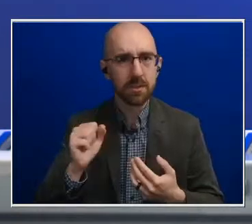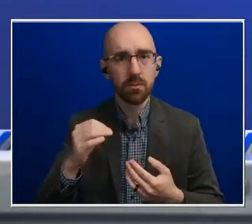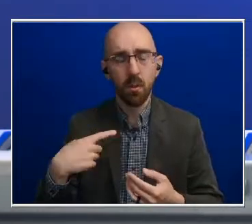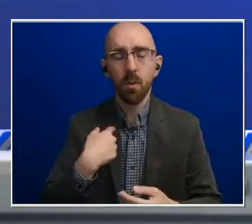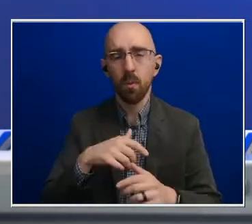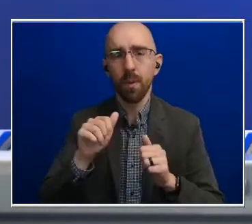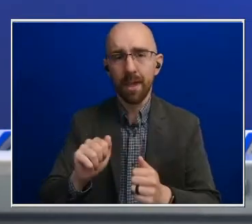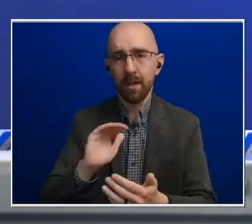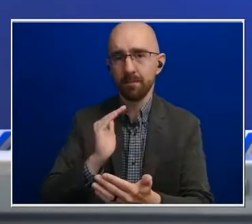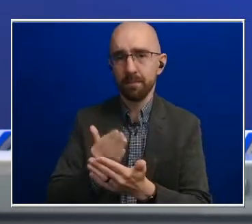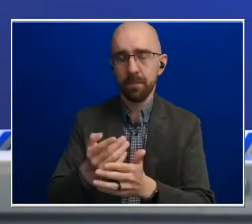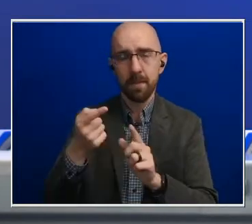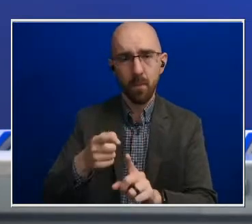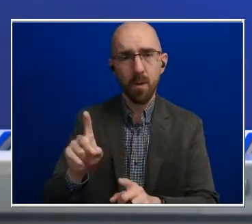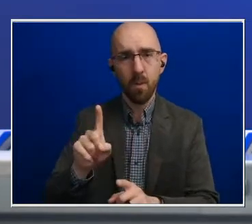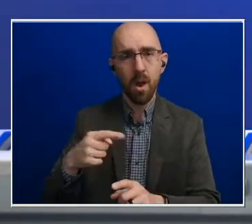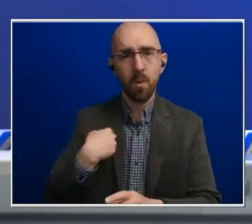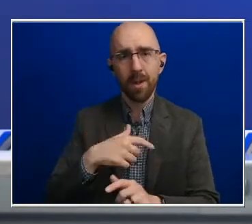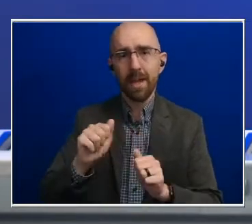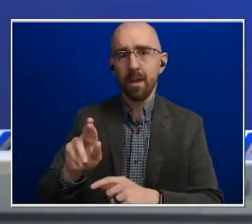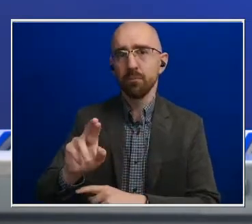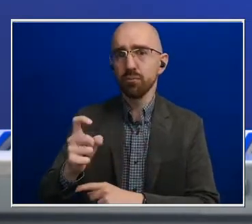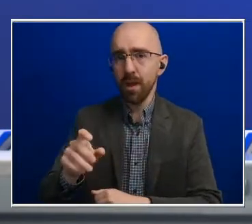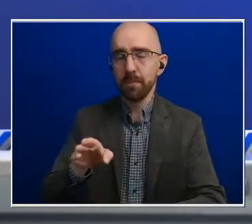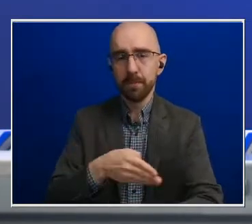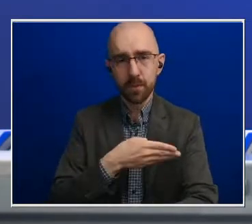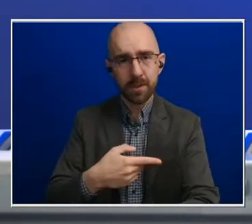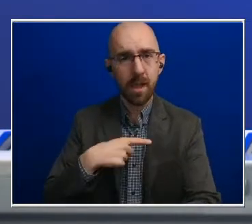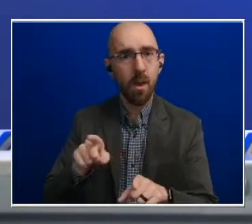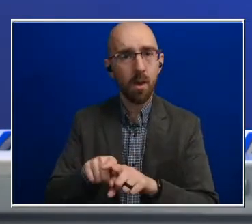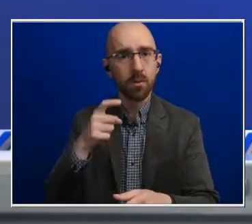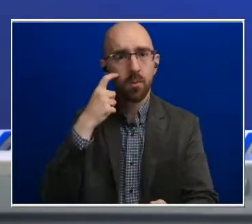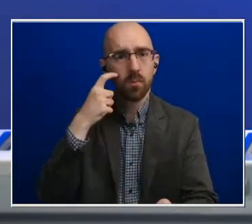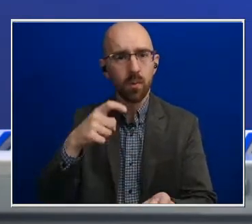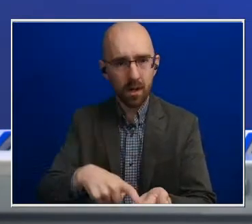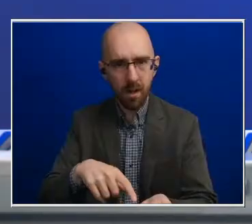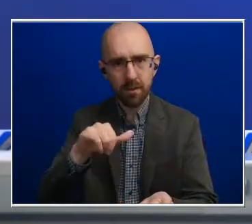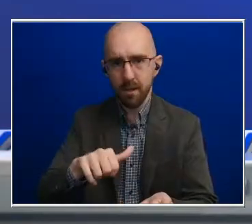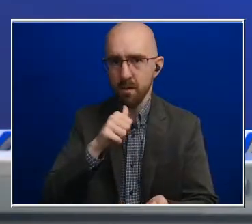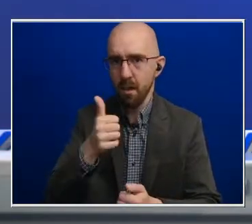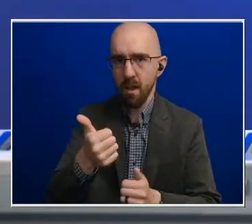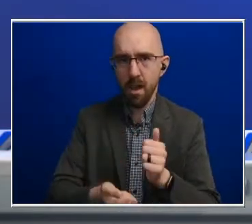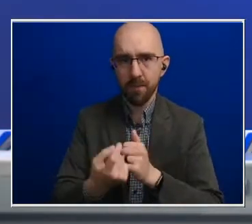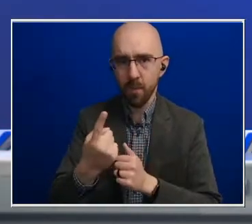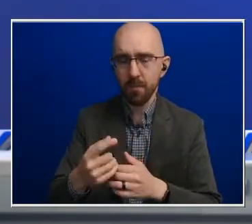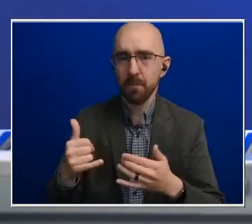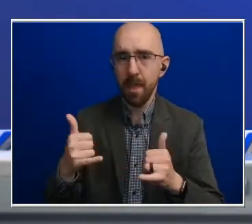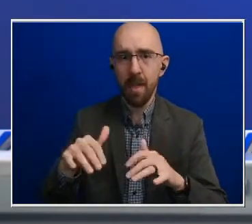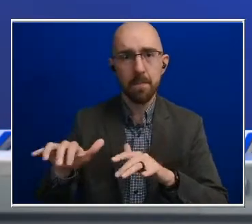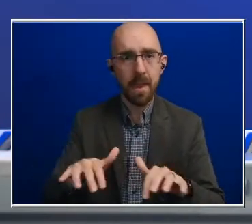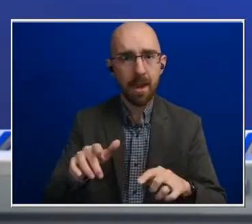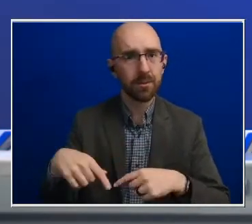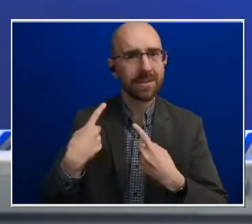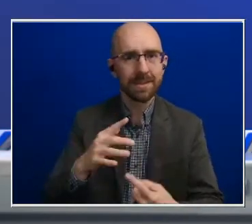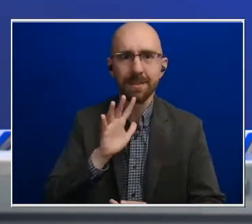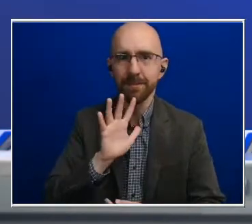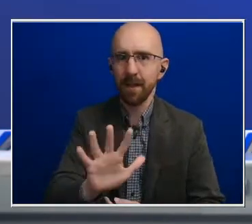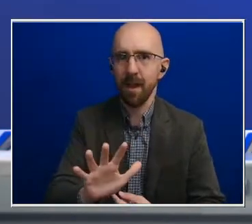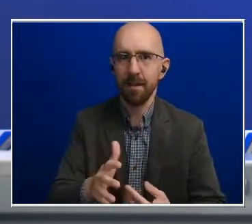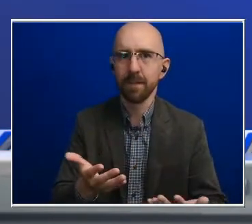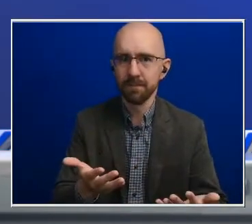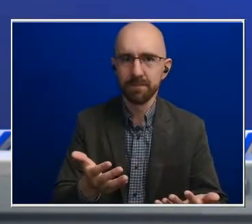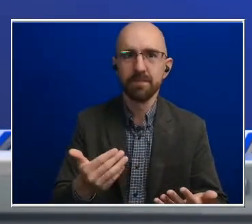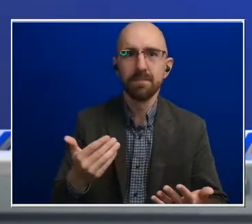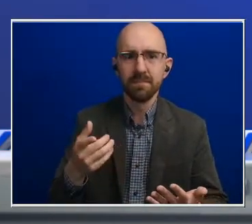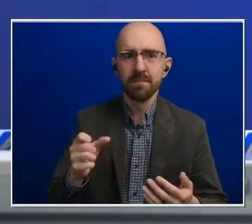can prescribe music. Because I also recognize that not everyone has been playing piano since they've been 5 years old and has been so steeped